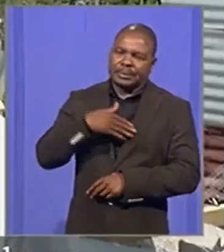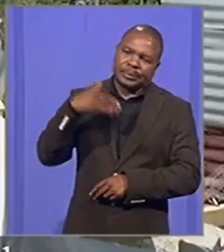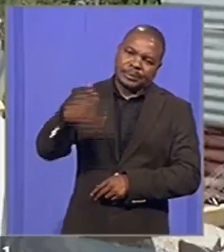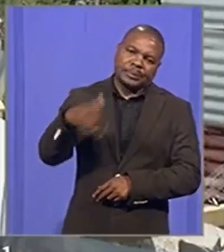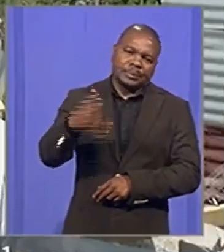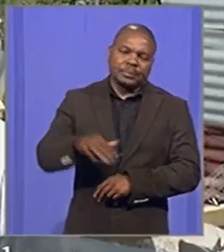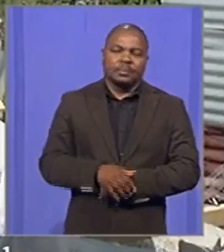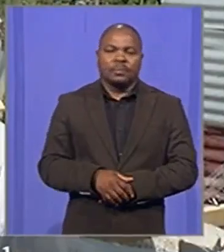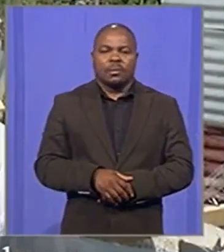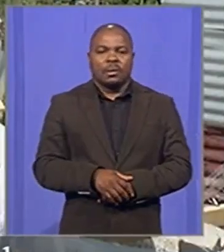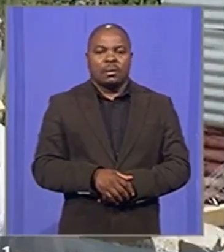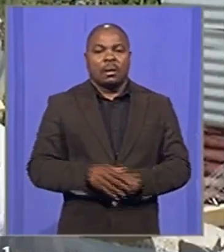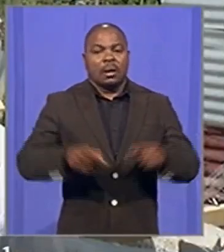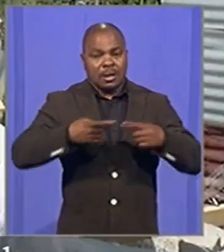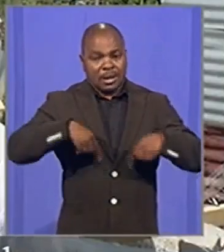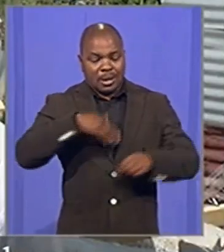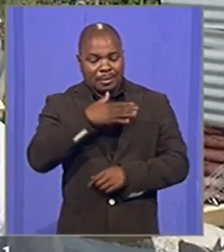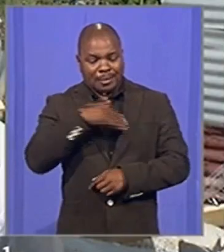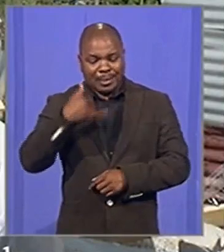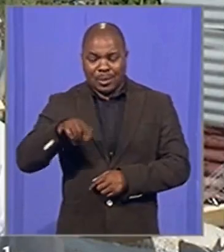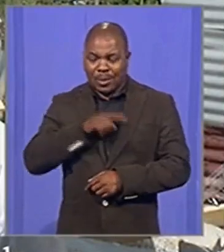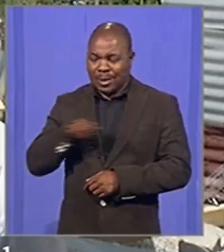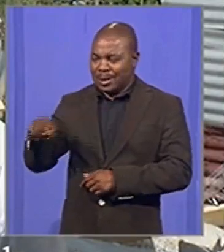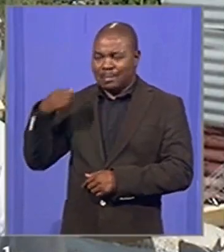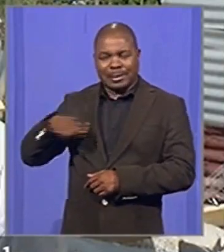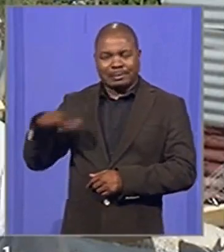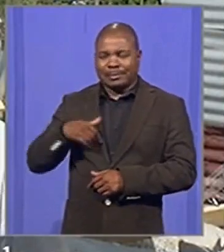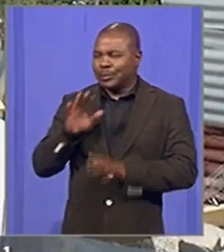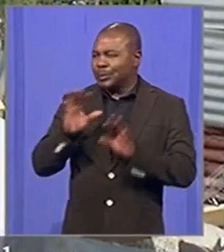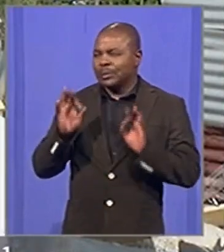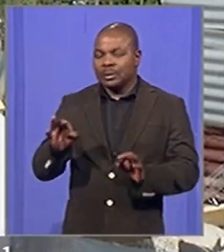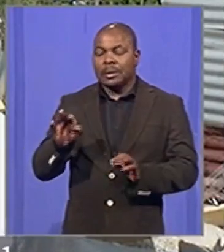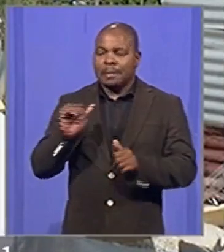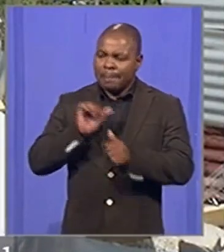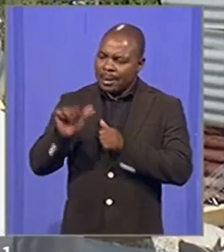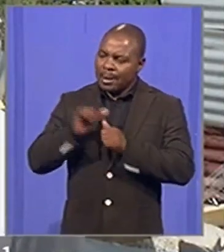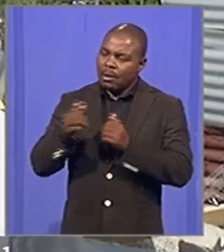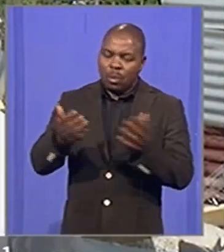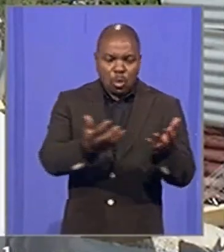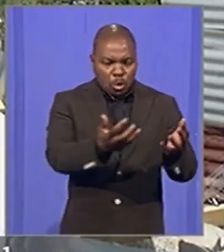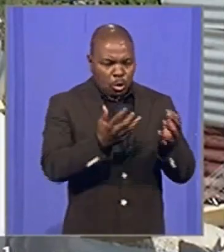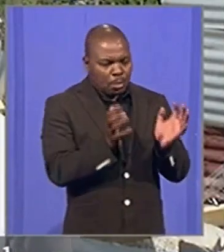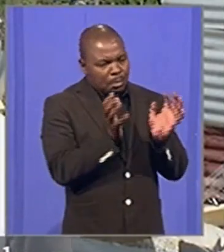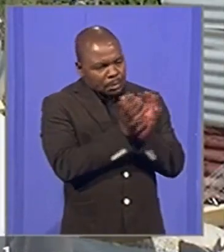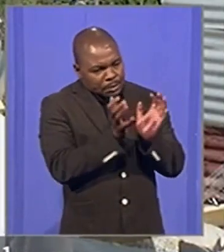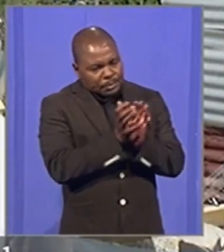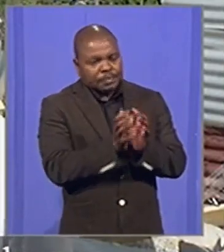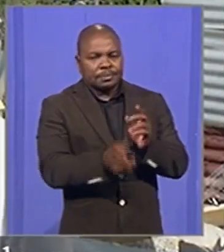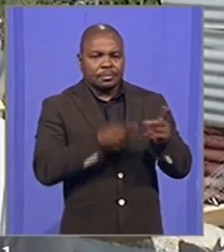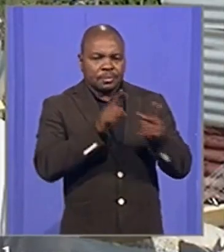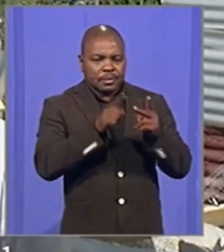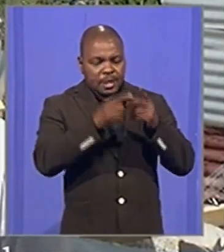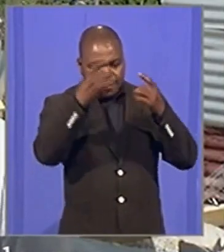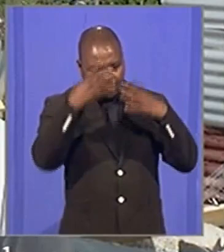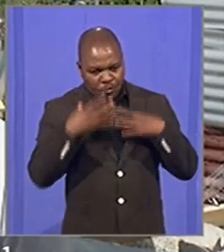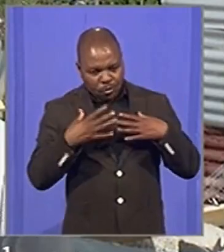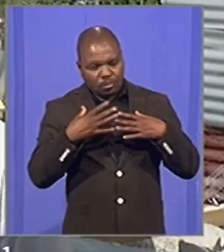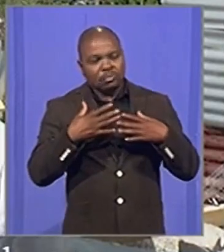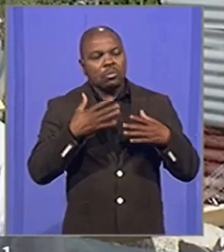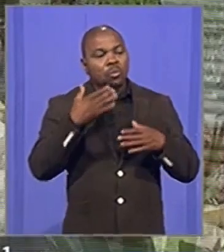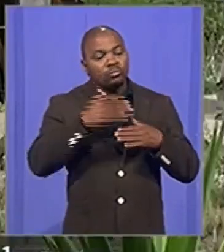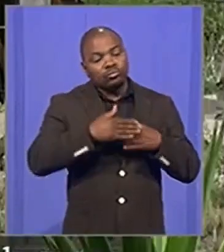Re botlhoko gore masepala a rona ga re leletse bontle. A ka ba re leletsa bontle ka ba a biditse meeting sentle a organize a re fa matsatsi gore re